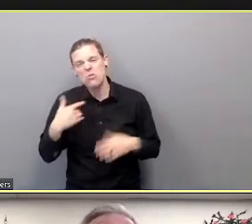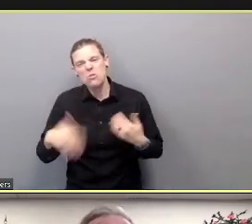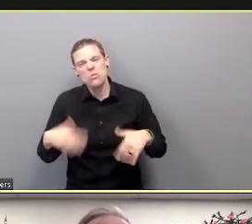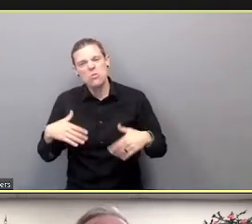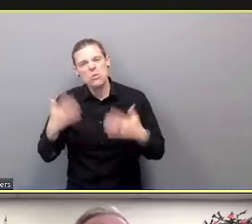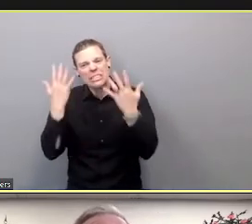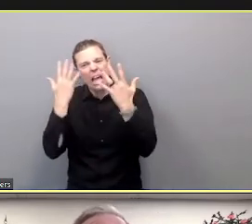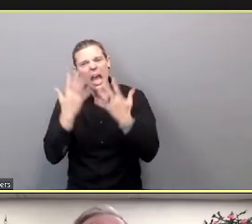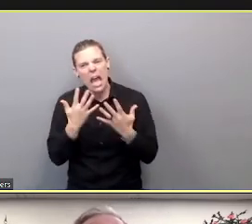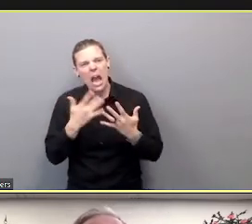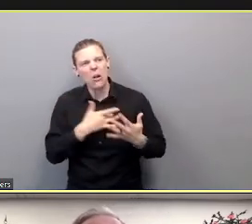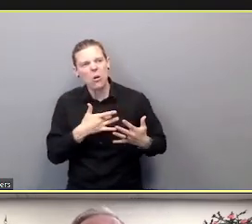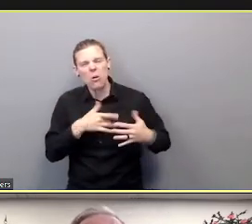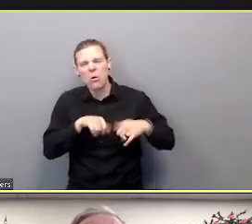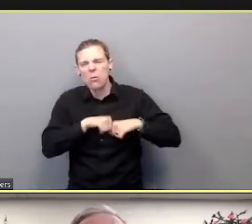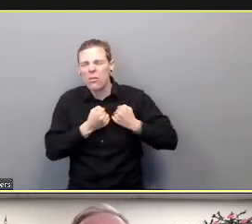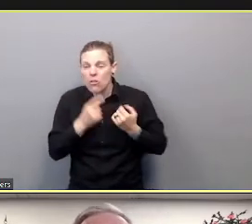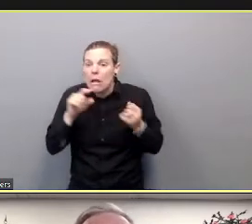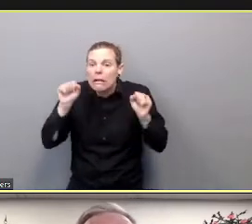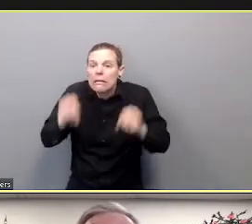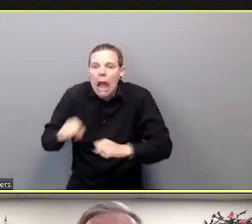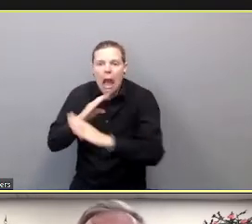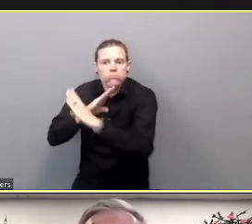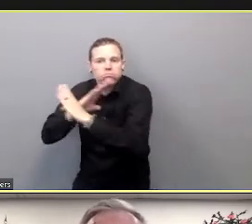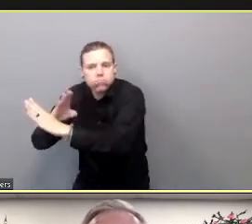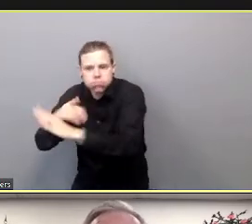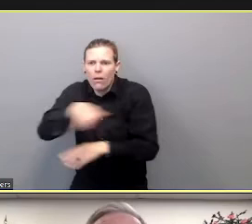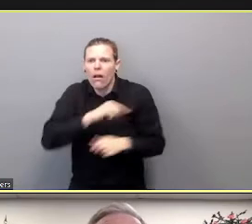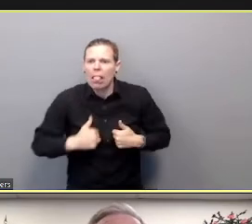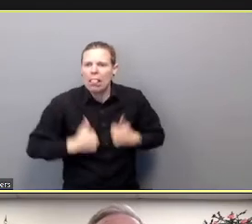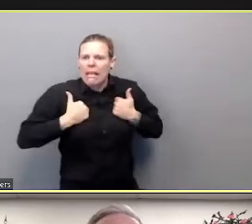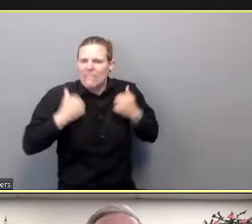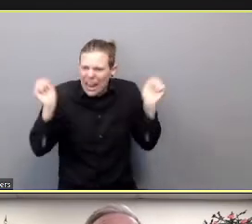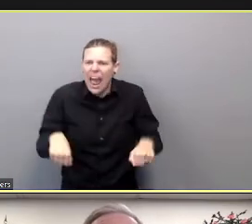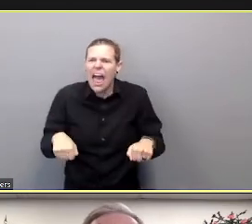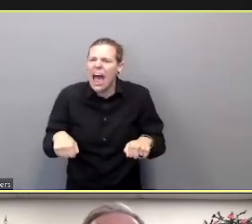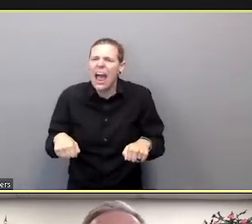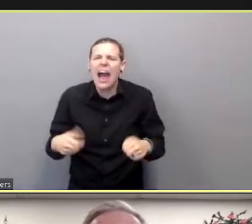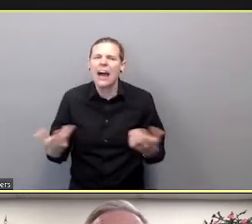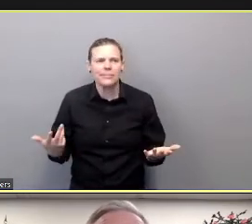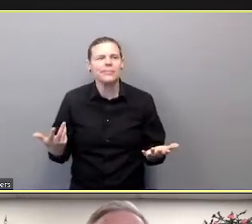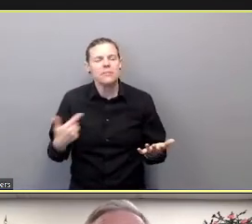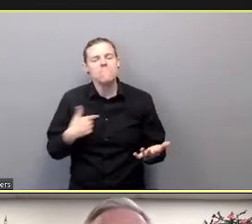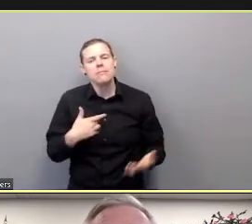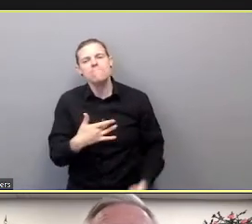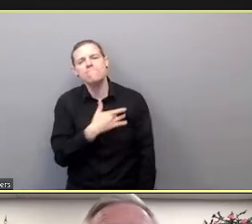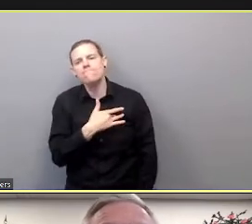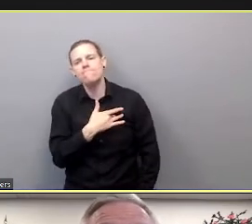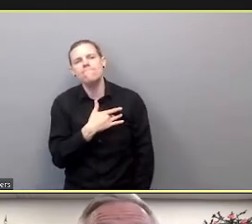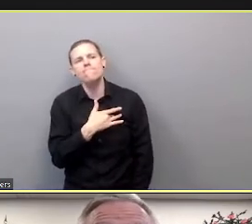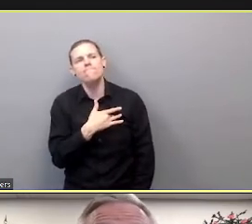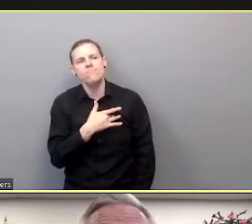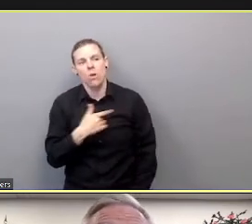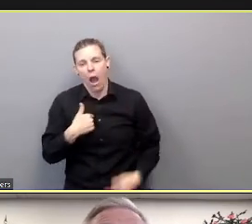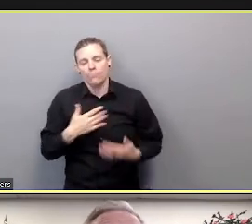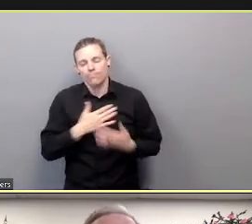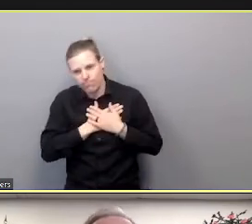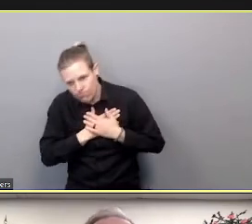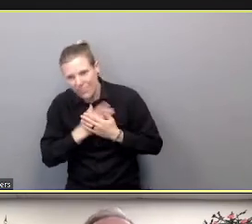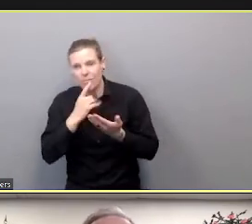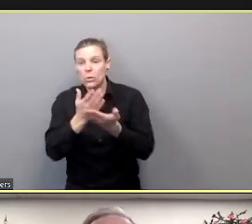about that in a little bit. But our hearts go out to the families who have lost loved ones, not just yesterday,